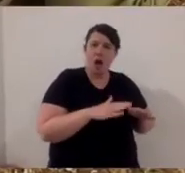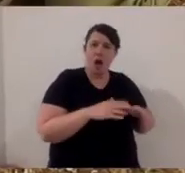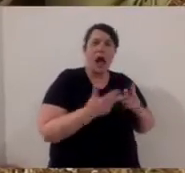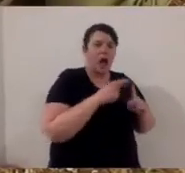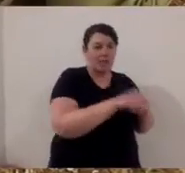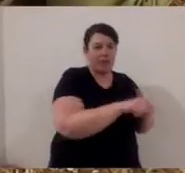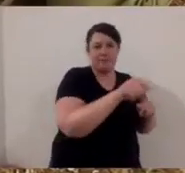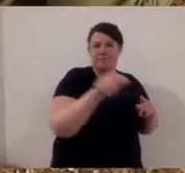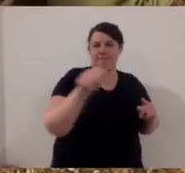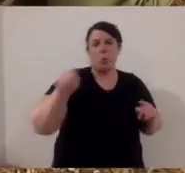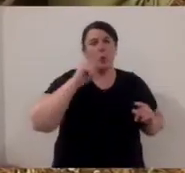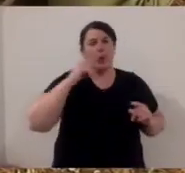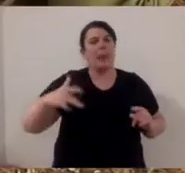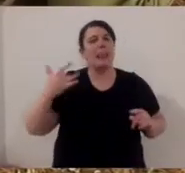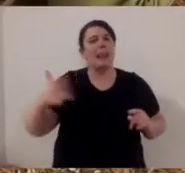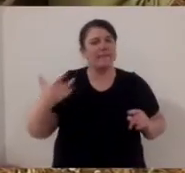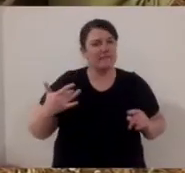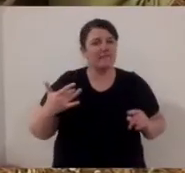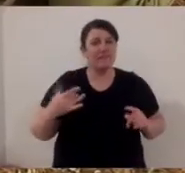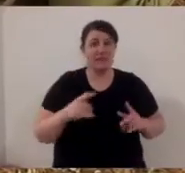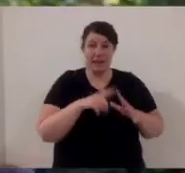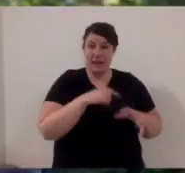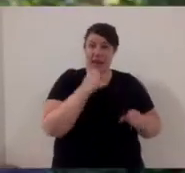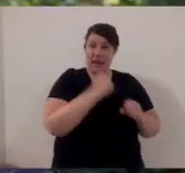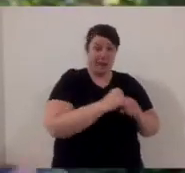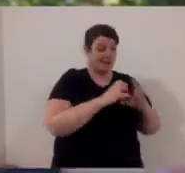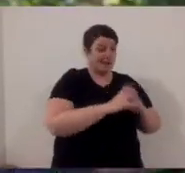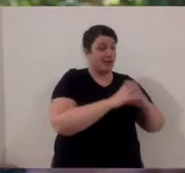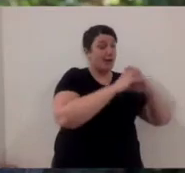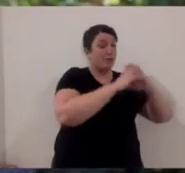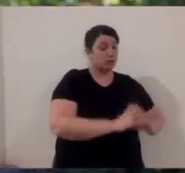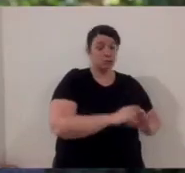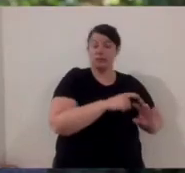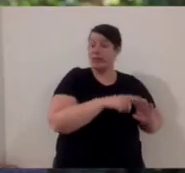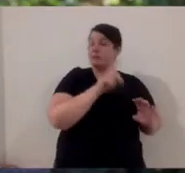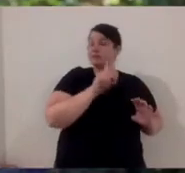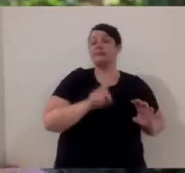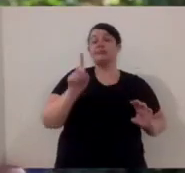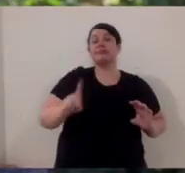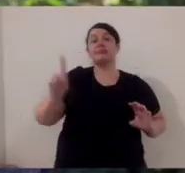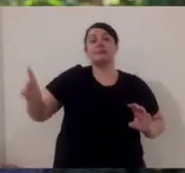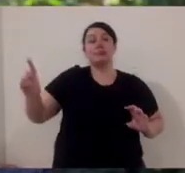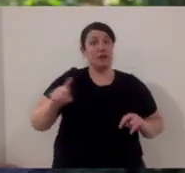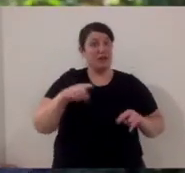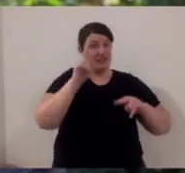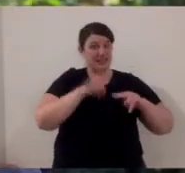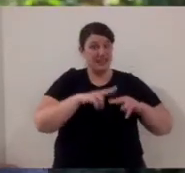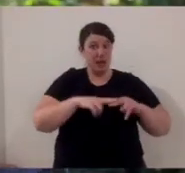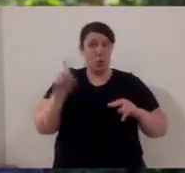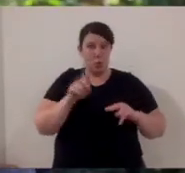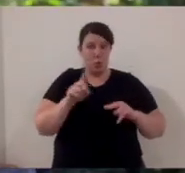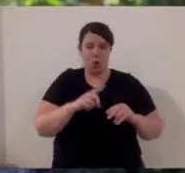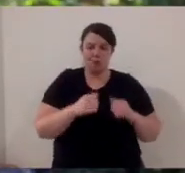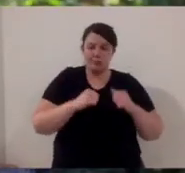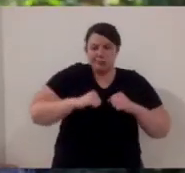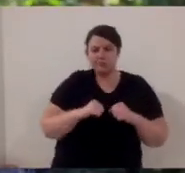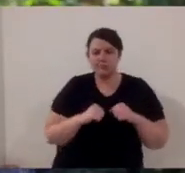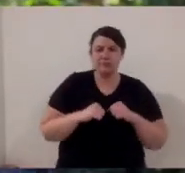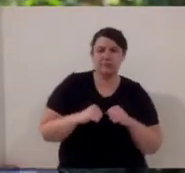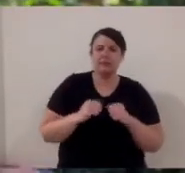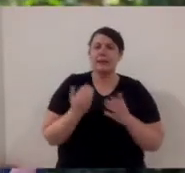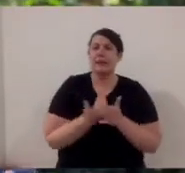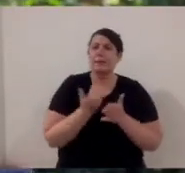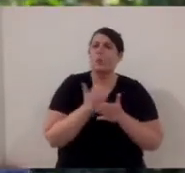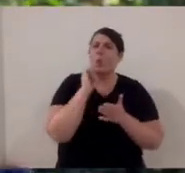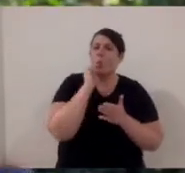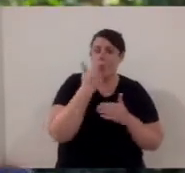carry on her genetics. But she lays an egg, and that's her job done. She leaves. Now, the dad, he incubates those eggs, and